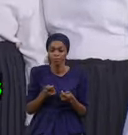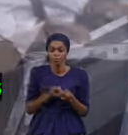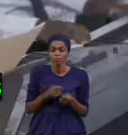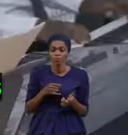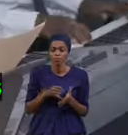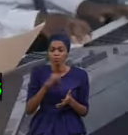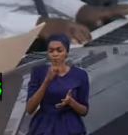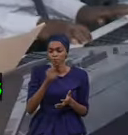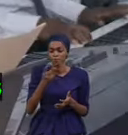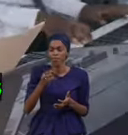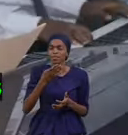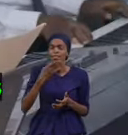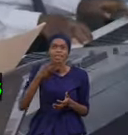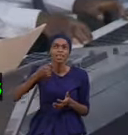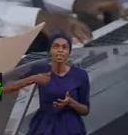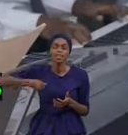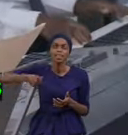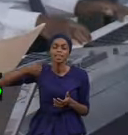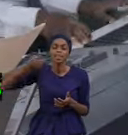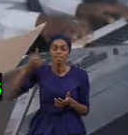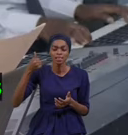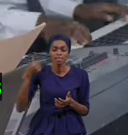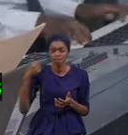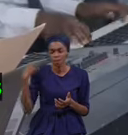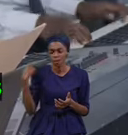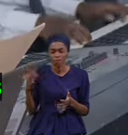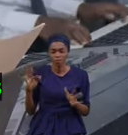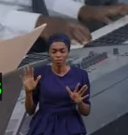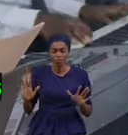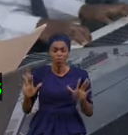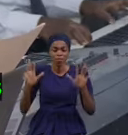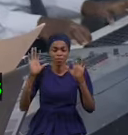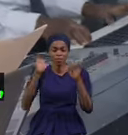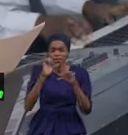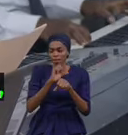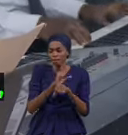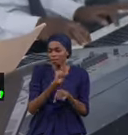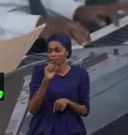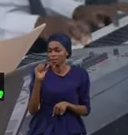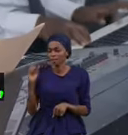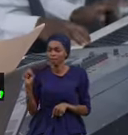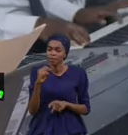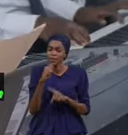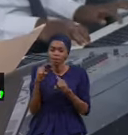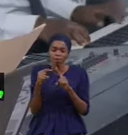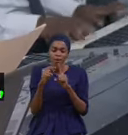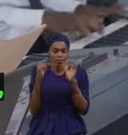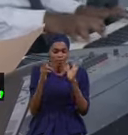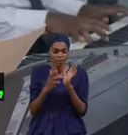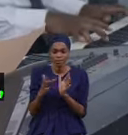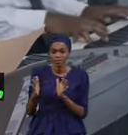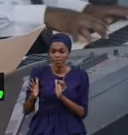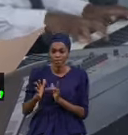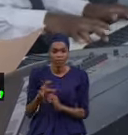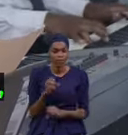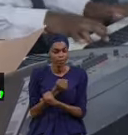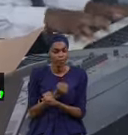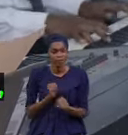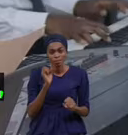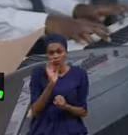control. It is the sweetest of miracles when